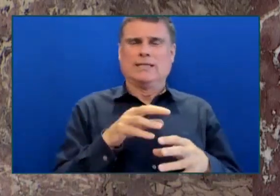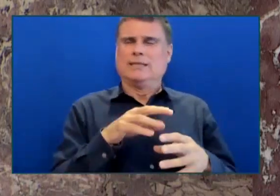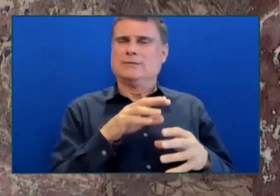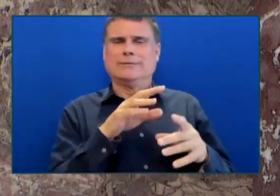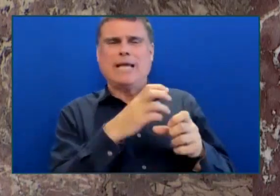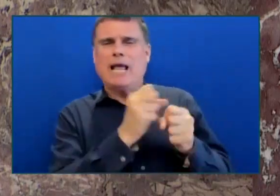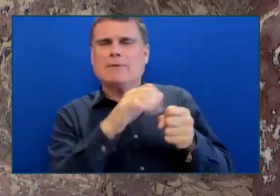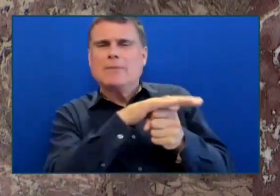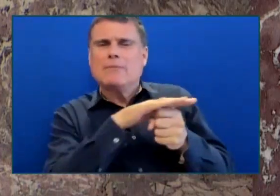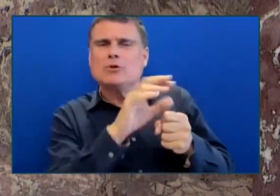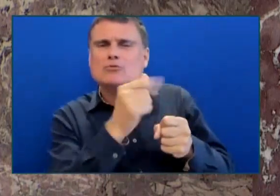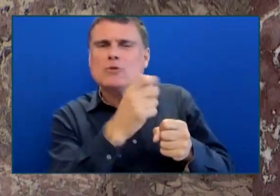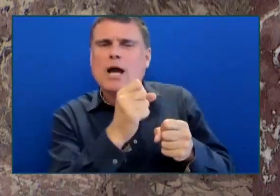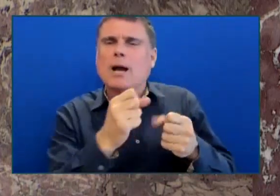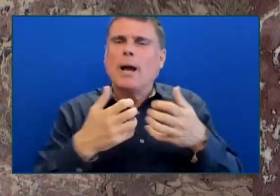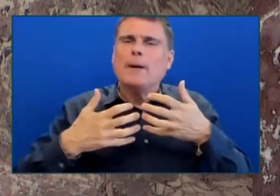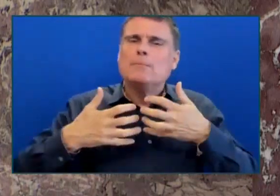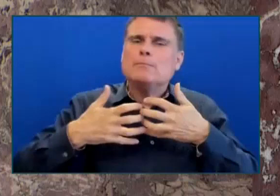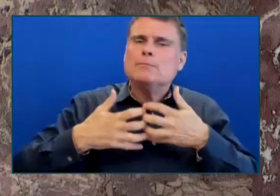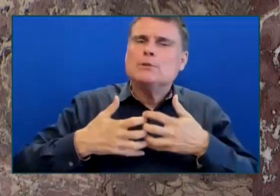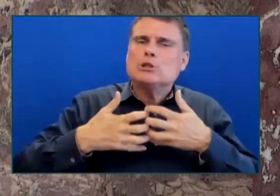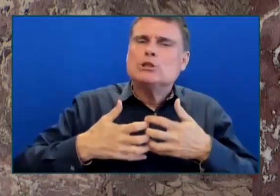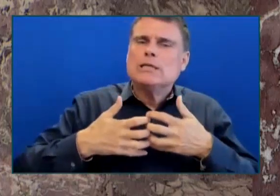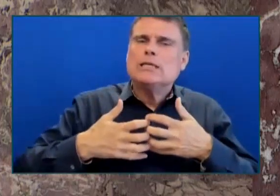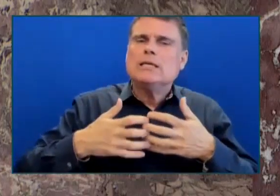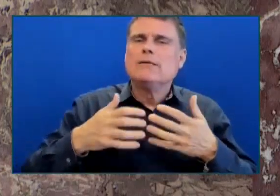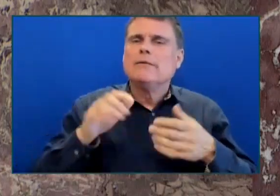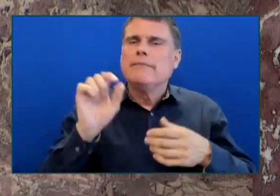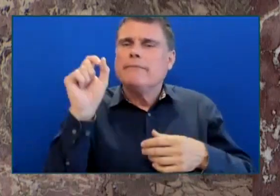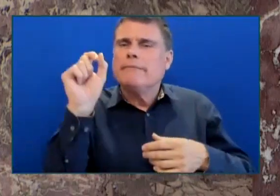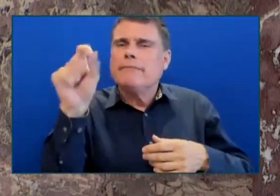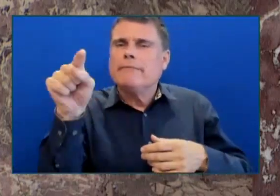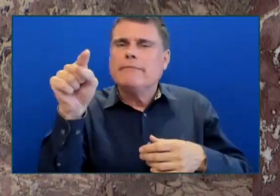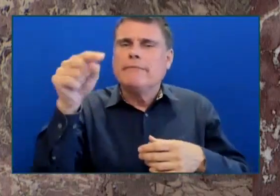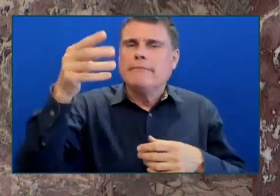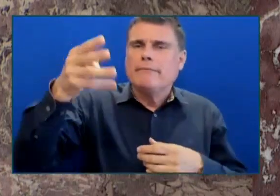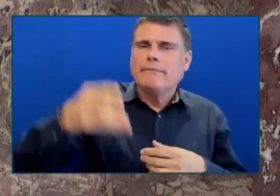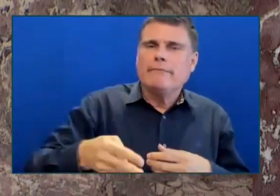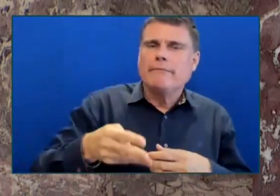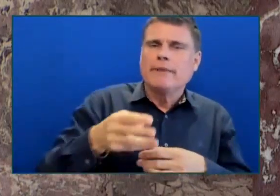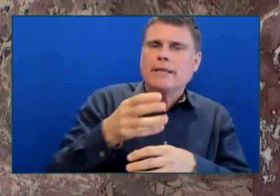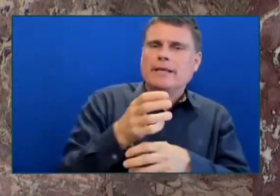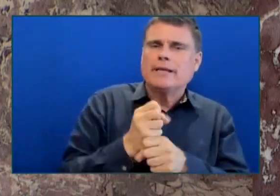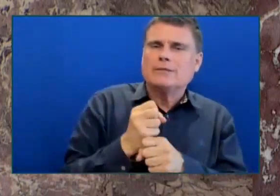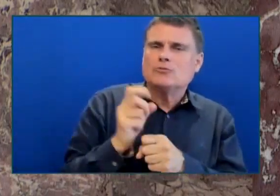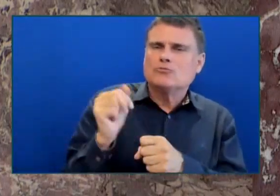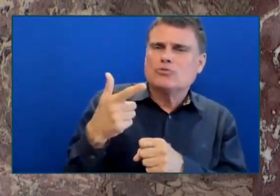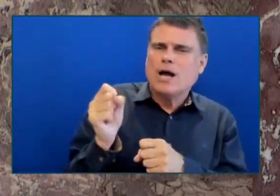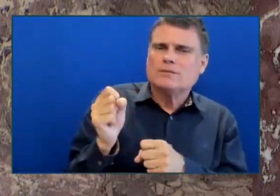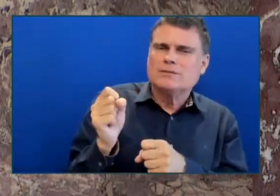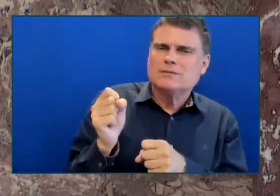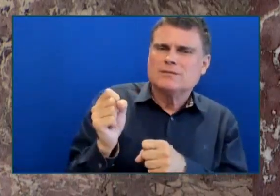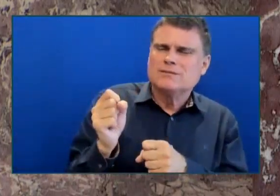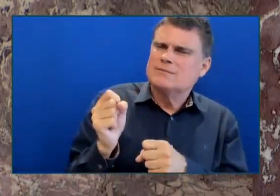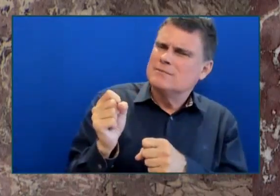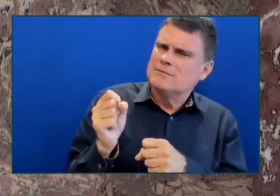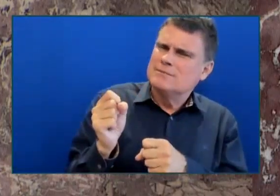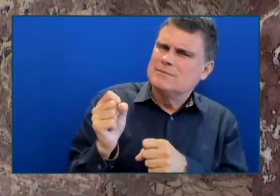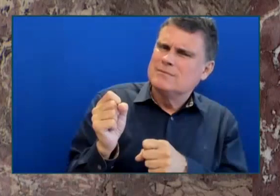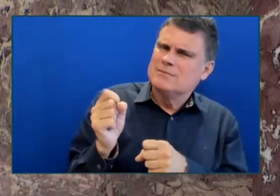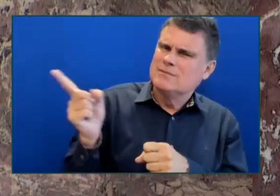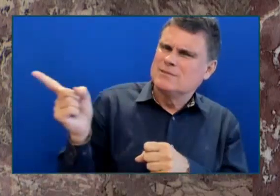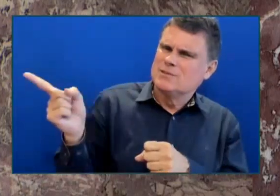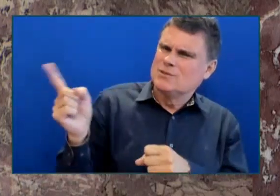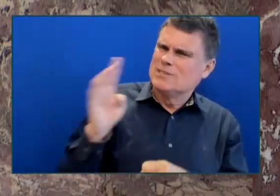warnings. However, a post-media investigation now confirms that the diversion of publicly supplied addictive drugs to the streets